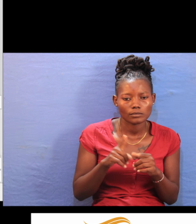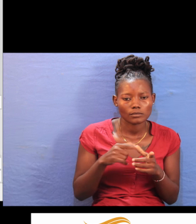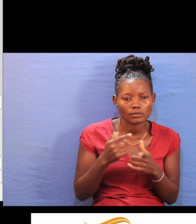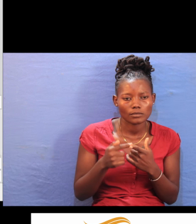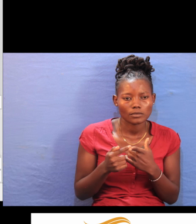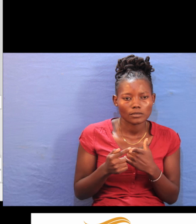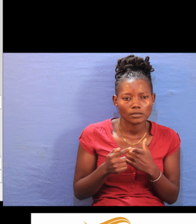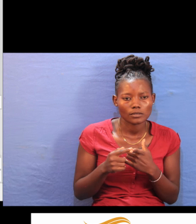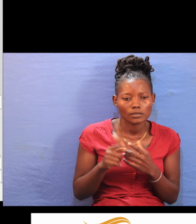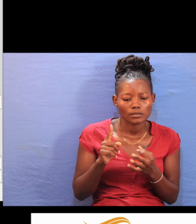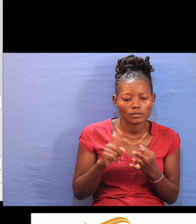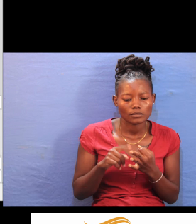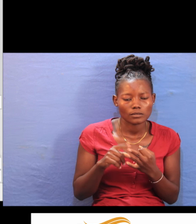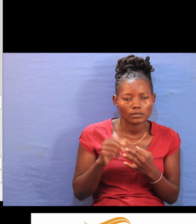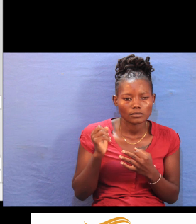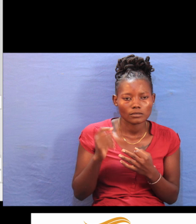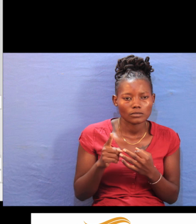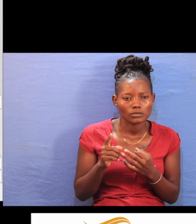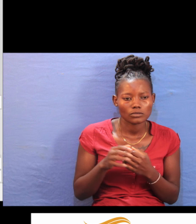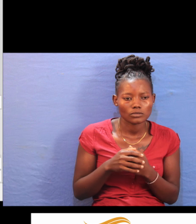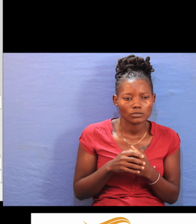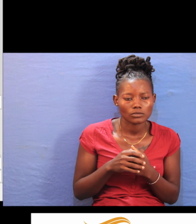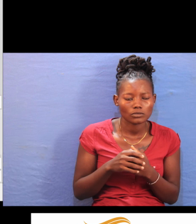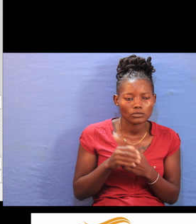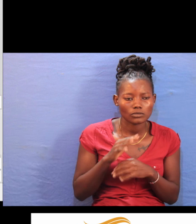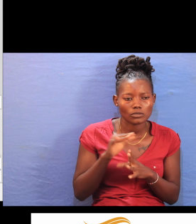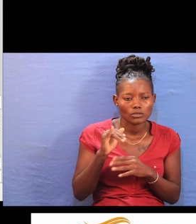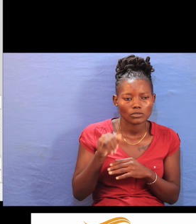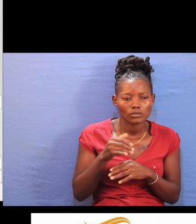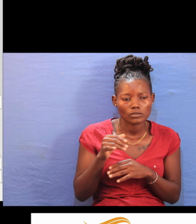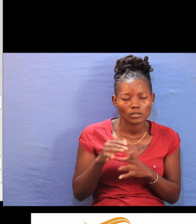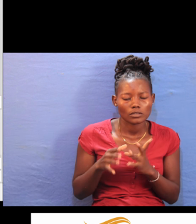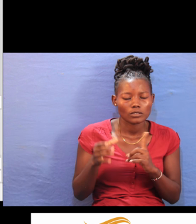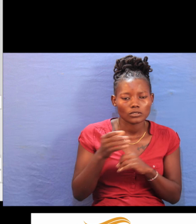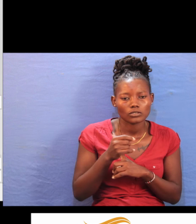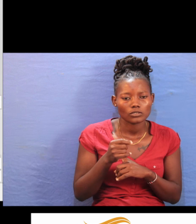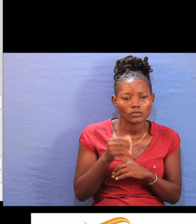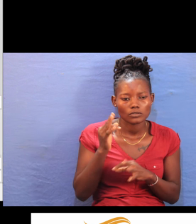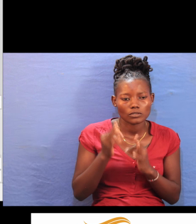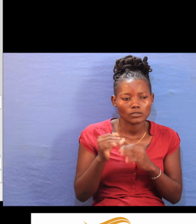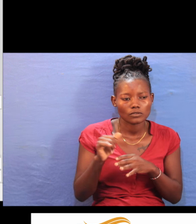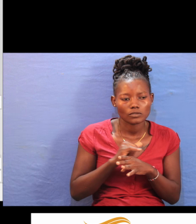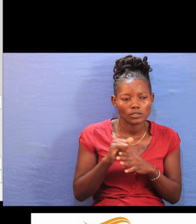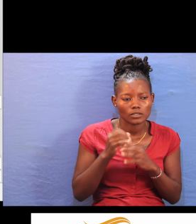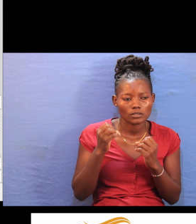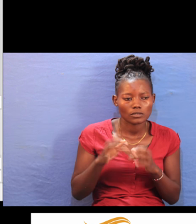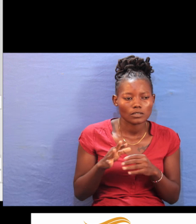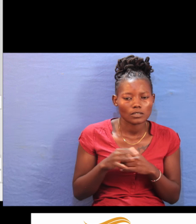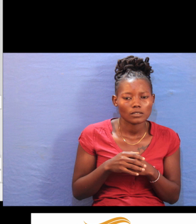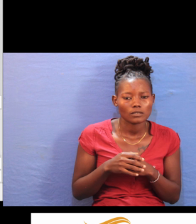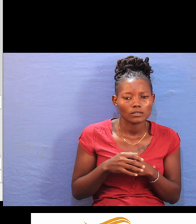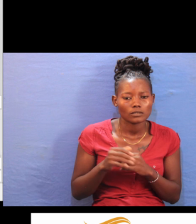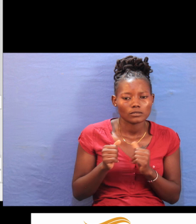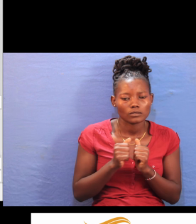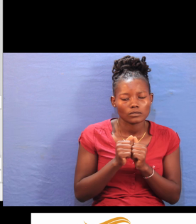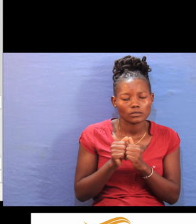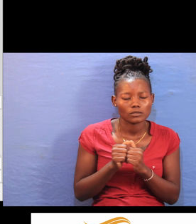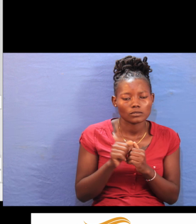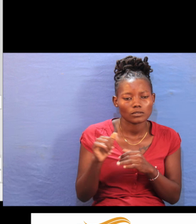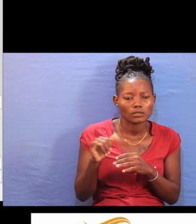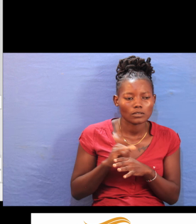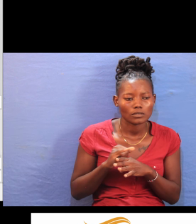Look at different strategies to achieve this goal. How are you going to do it? And you need to support the athletes, check on them, encourage